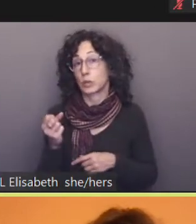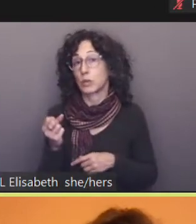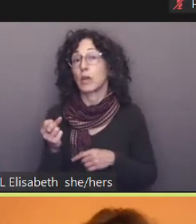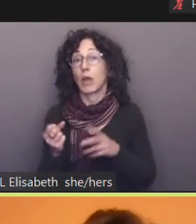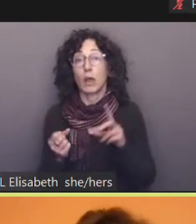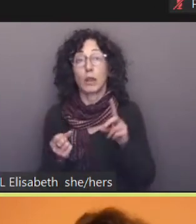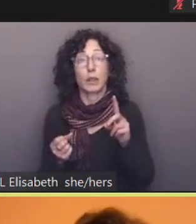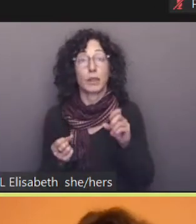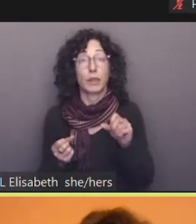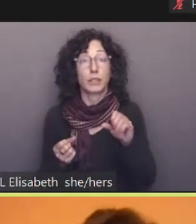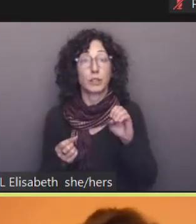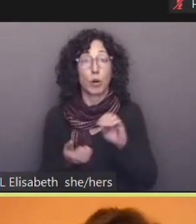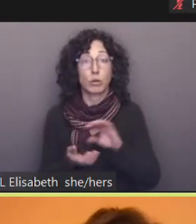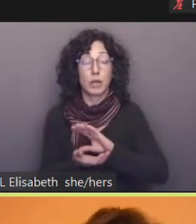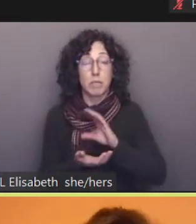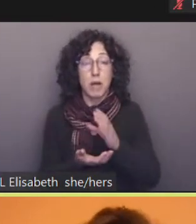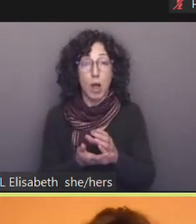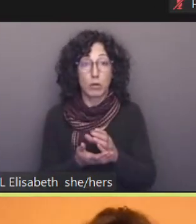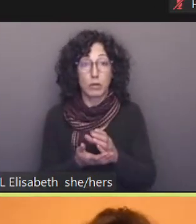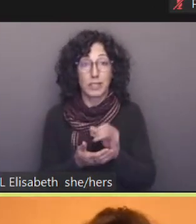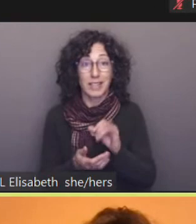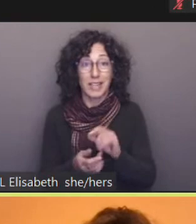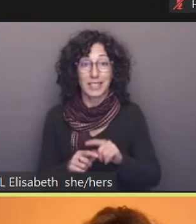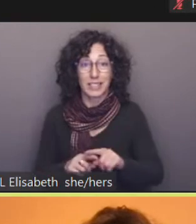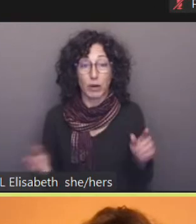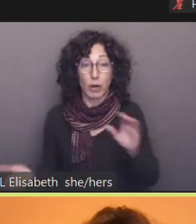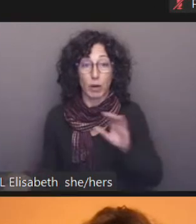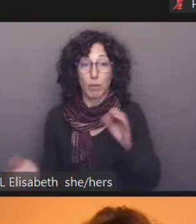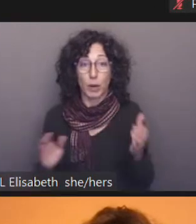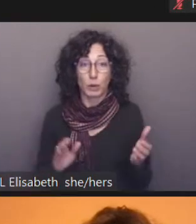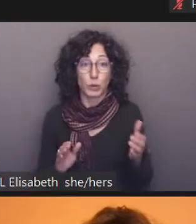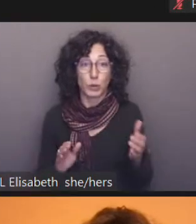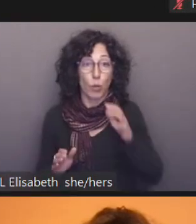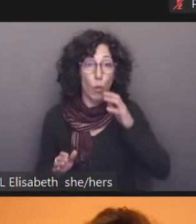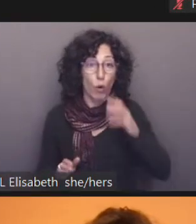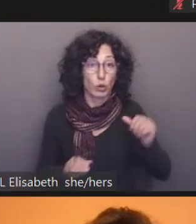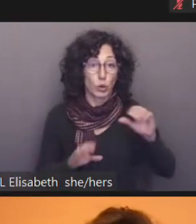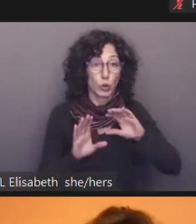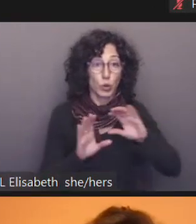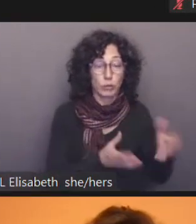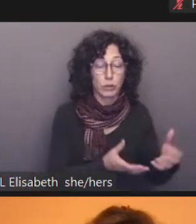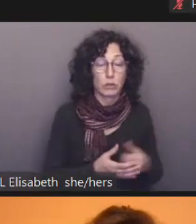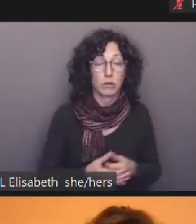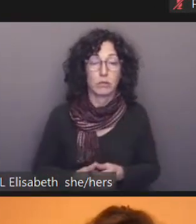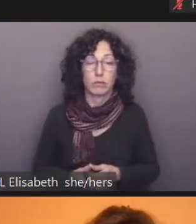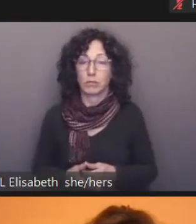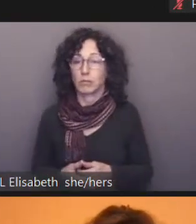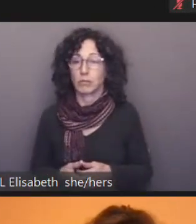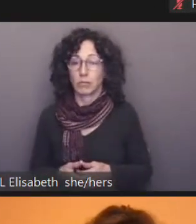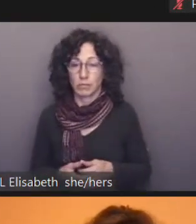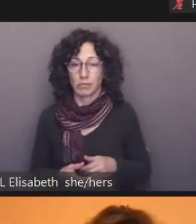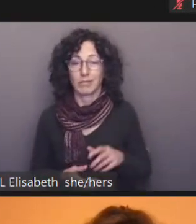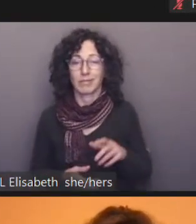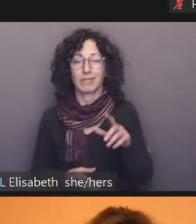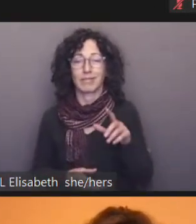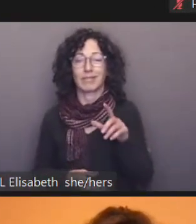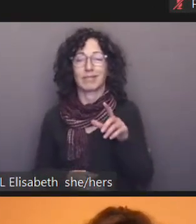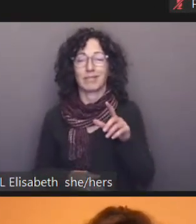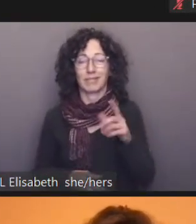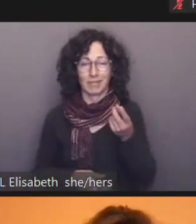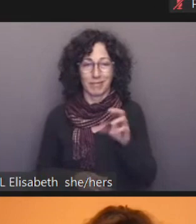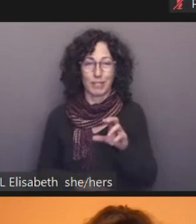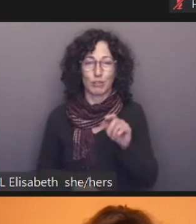group versus the 16 and older age group? It's the same dose. Some of what's taking it a little